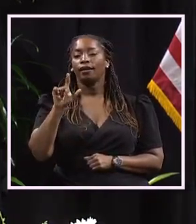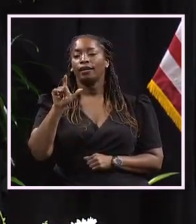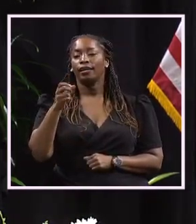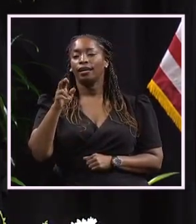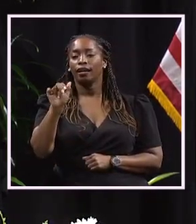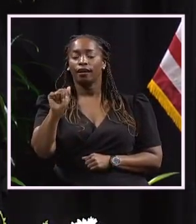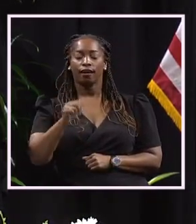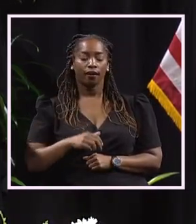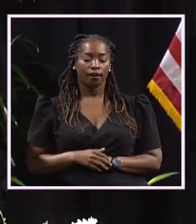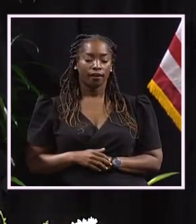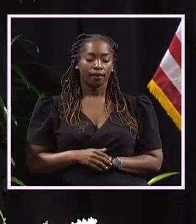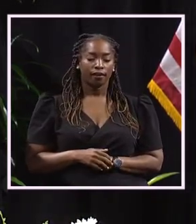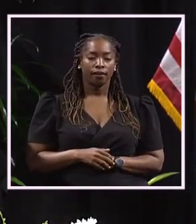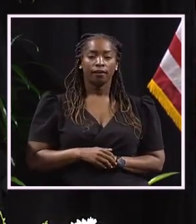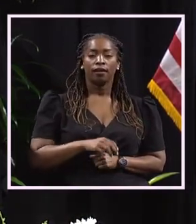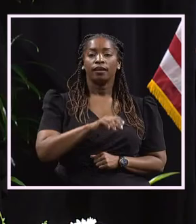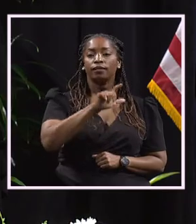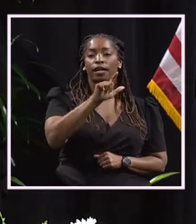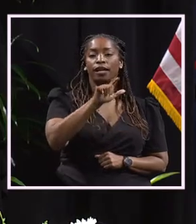Scott Ivy Ibarra.